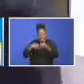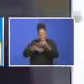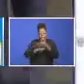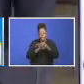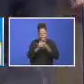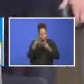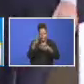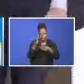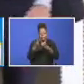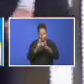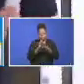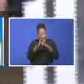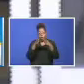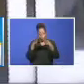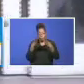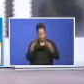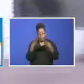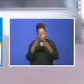reopening of its key sector.